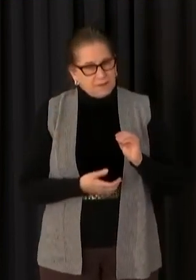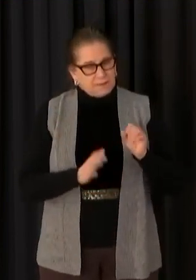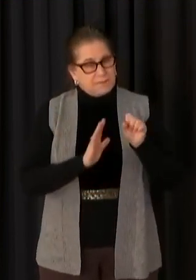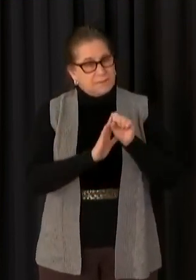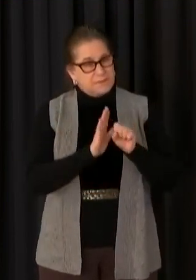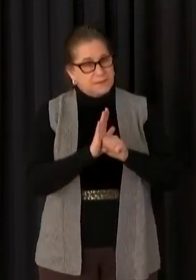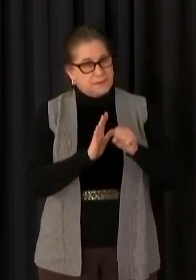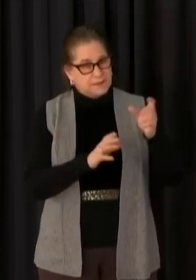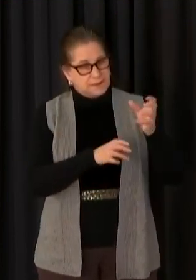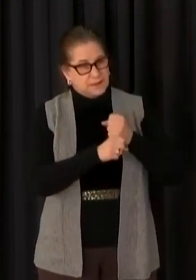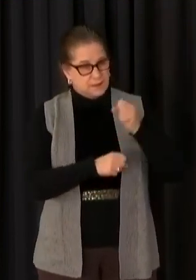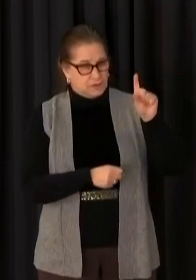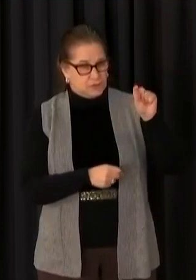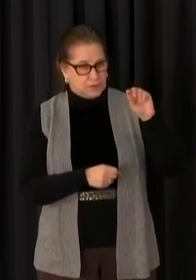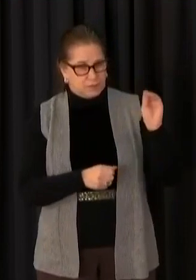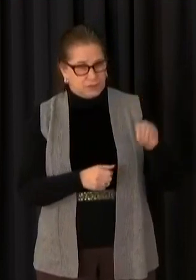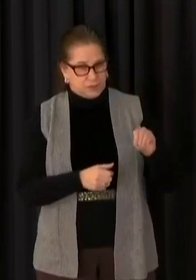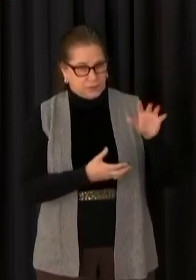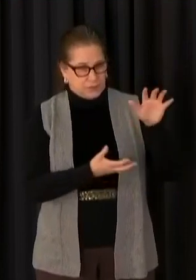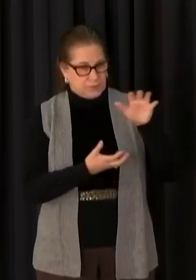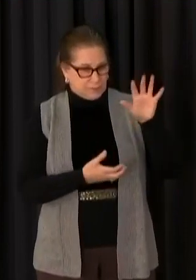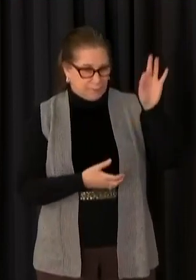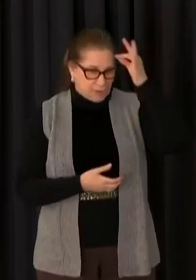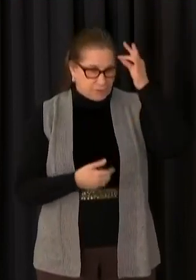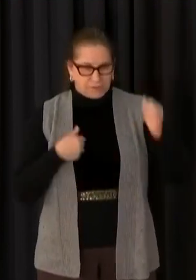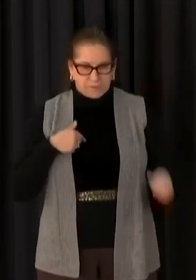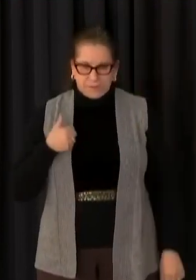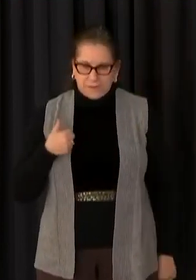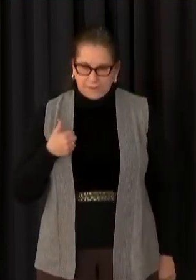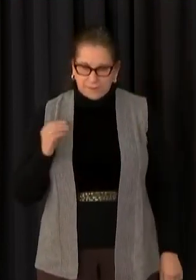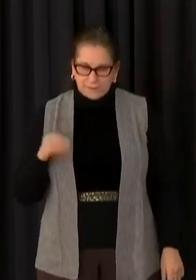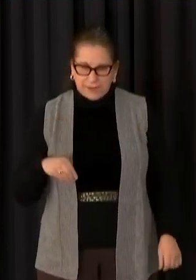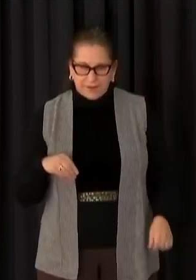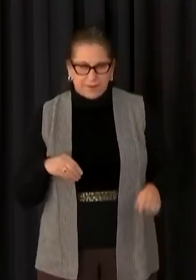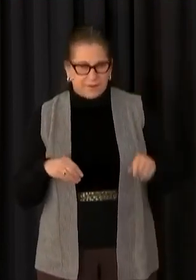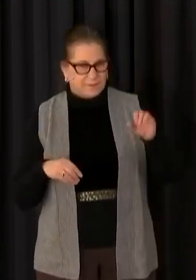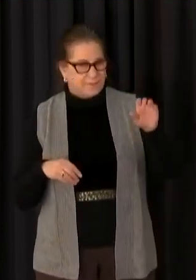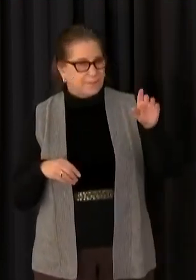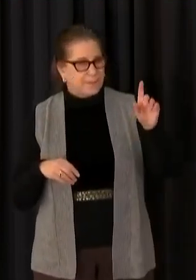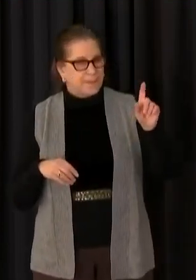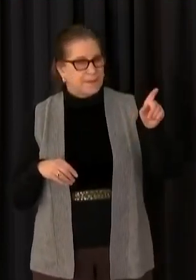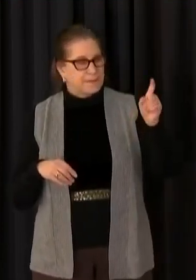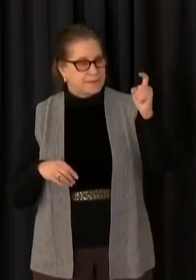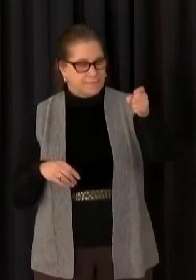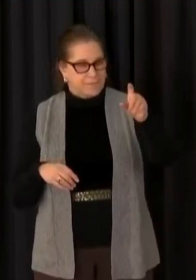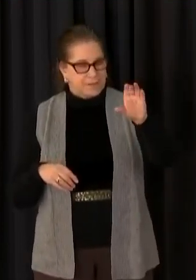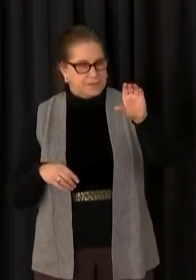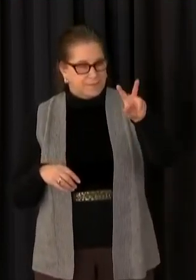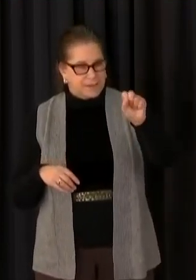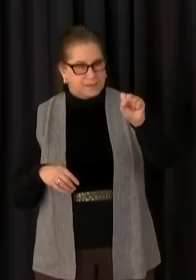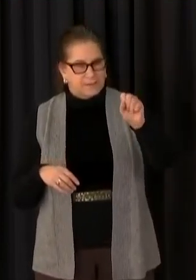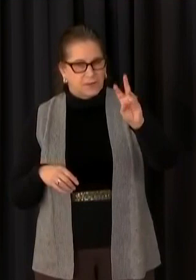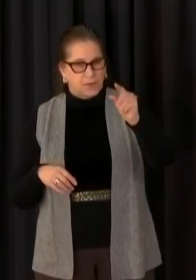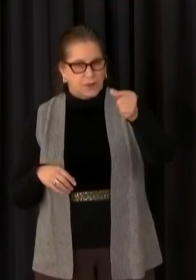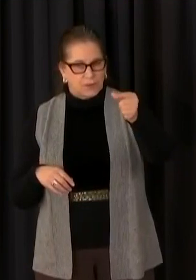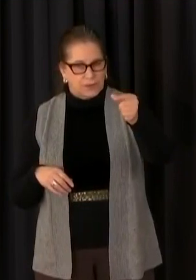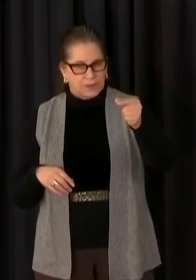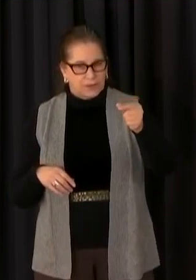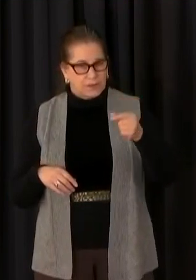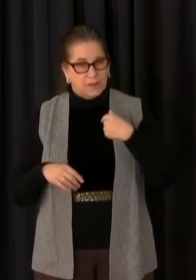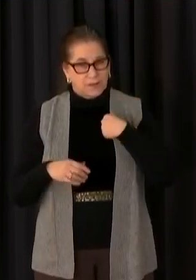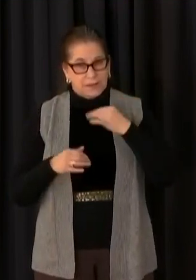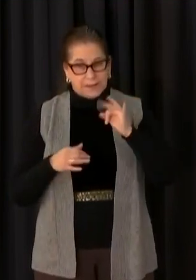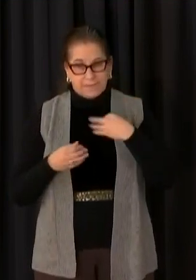high as 20 to 30%, if not more, of their vaccine so far, and you can't get your vaccine back from them.